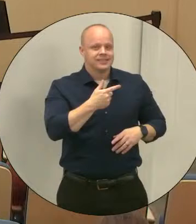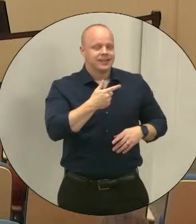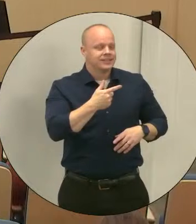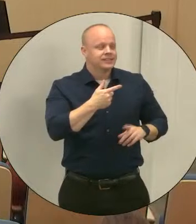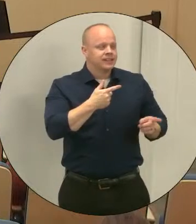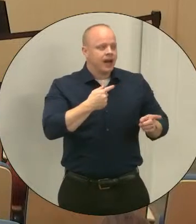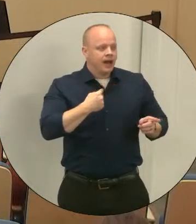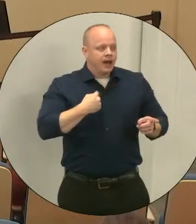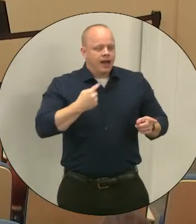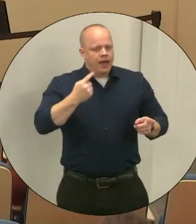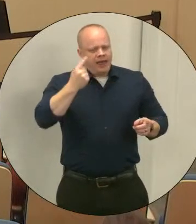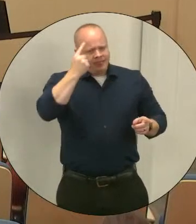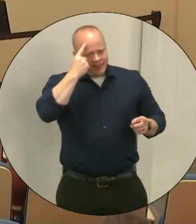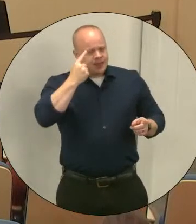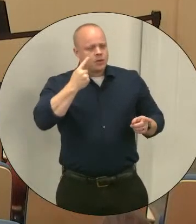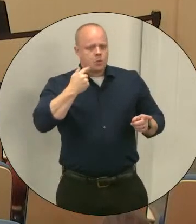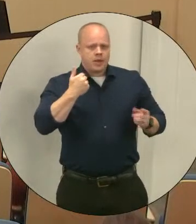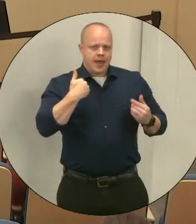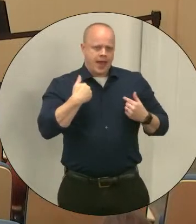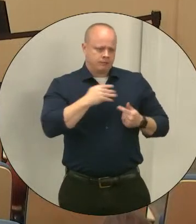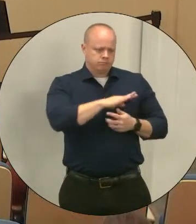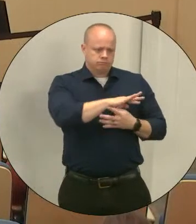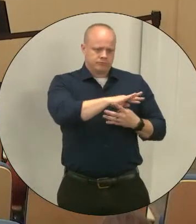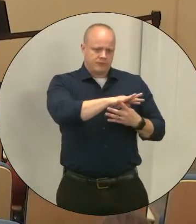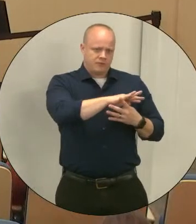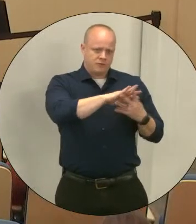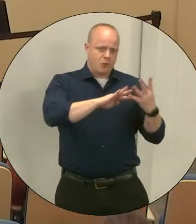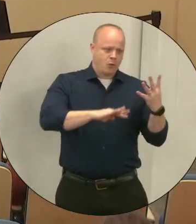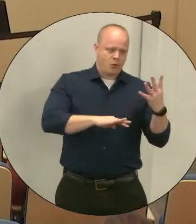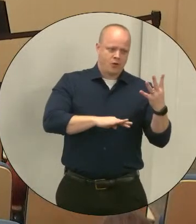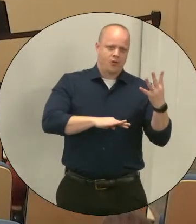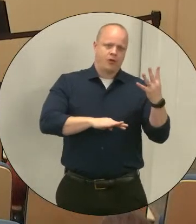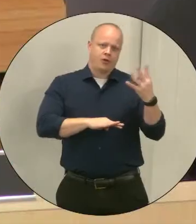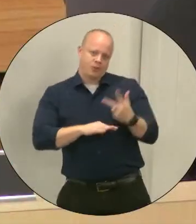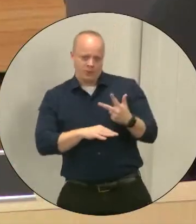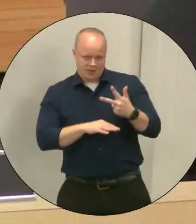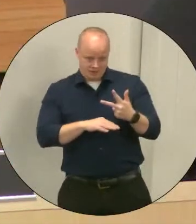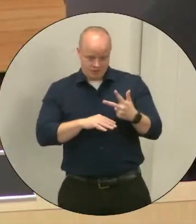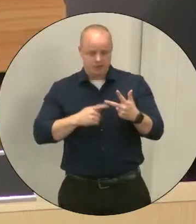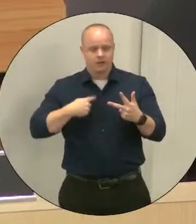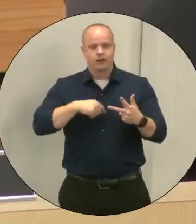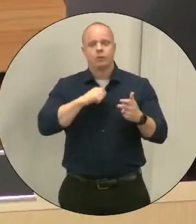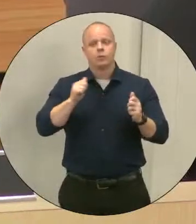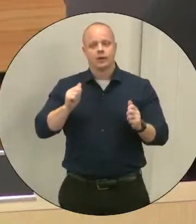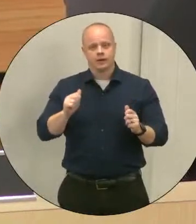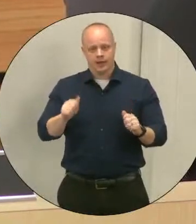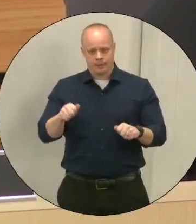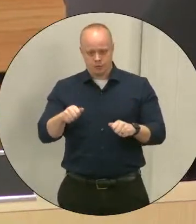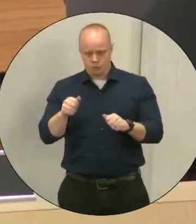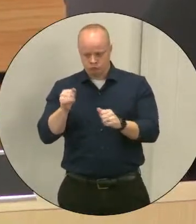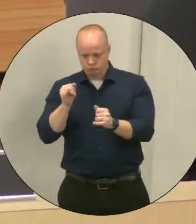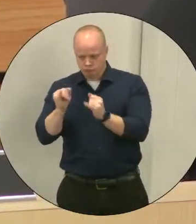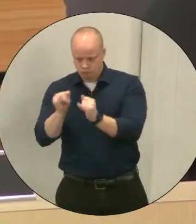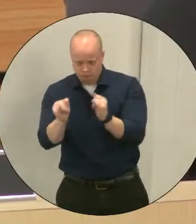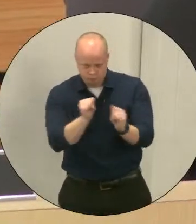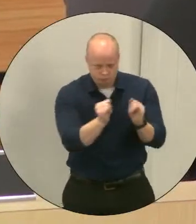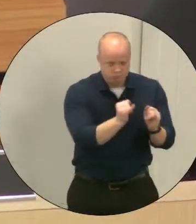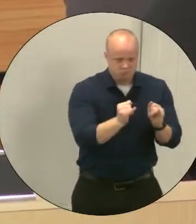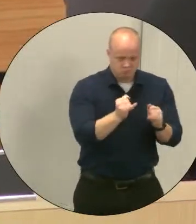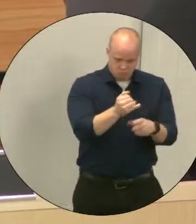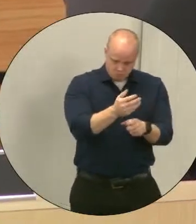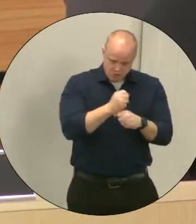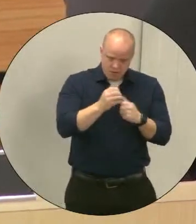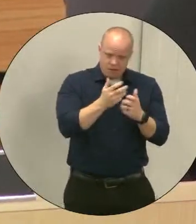I think we had a slate of 4 and then down to 3 candidates who we were able to drill down and get a lot of